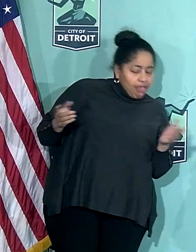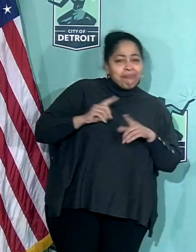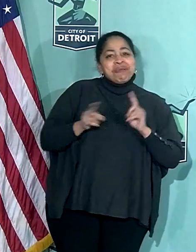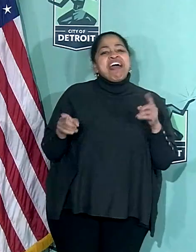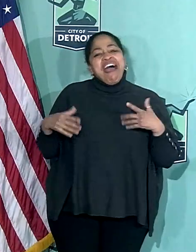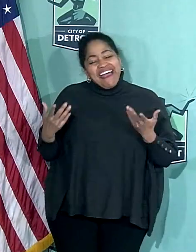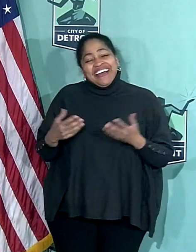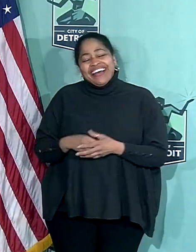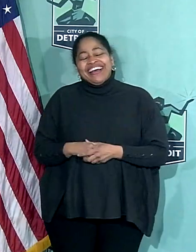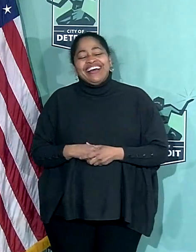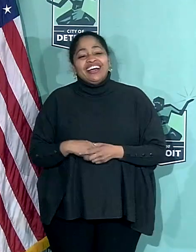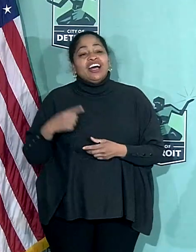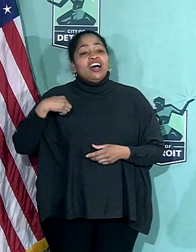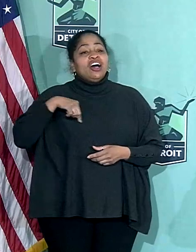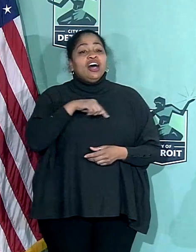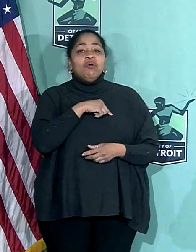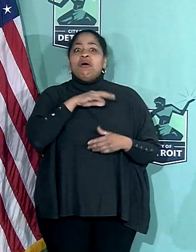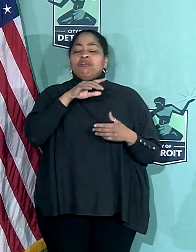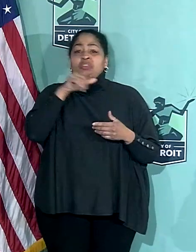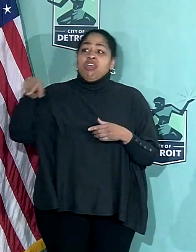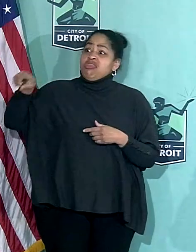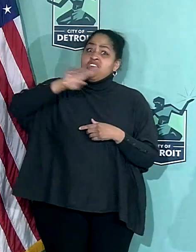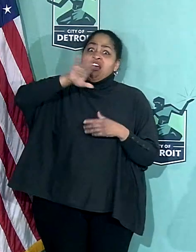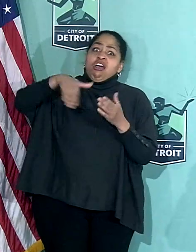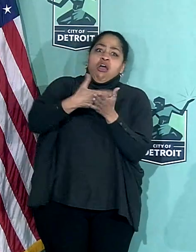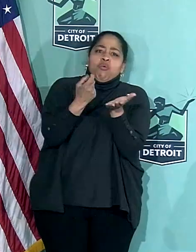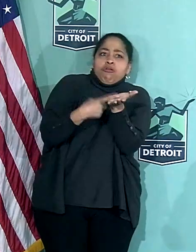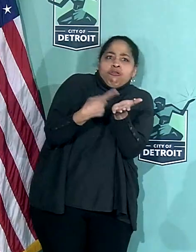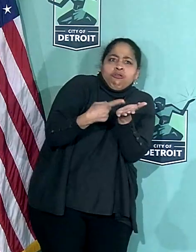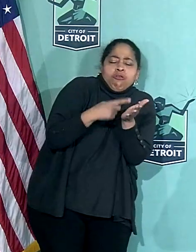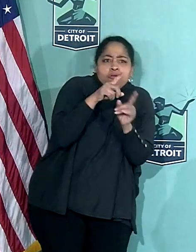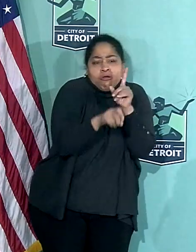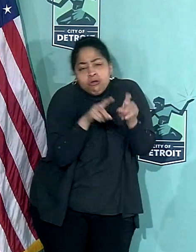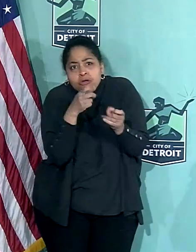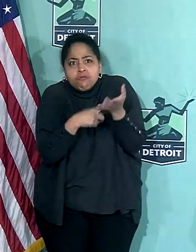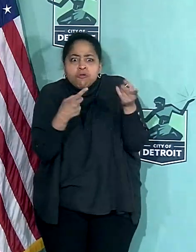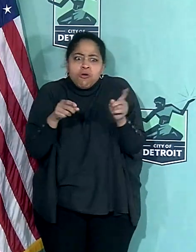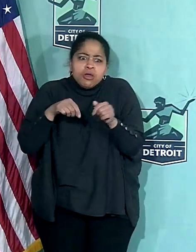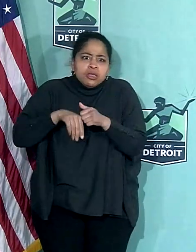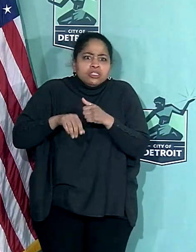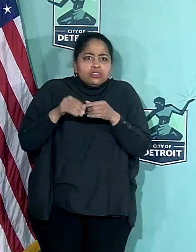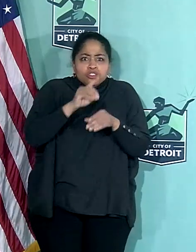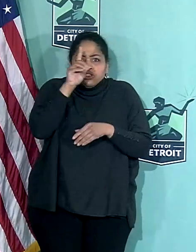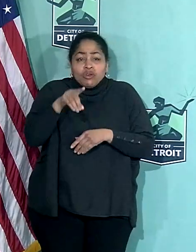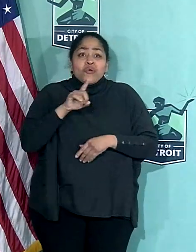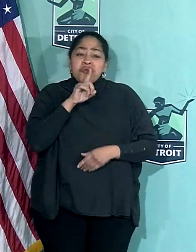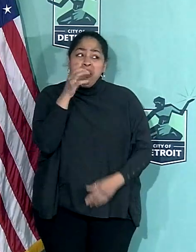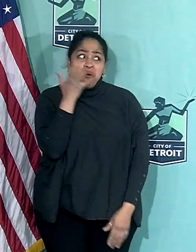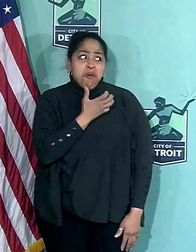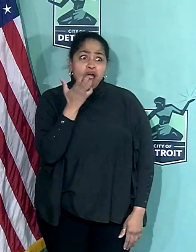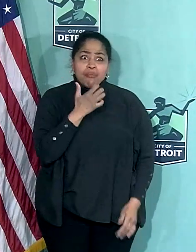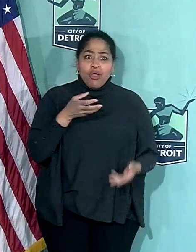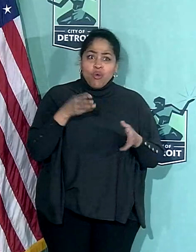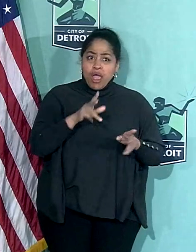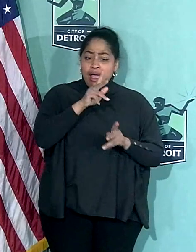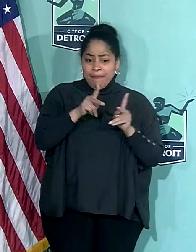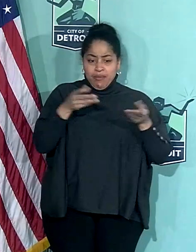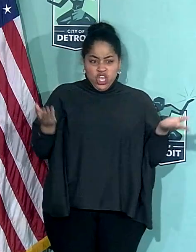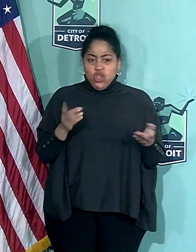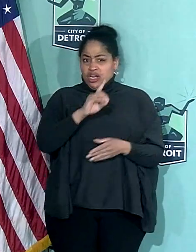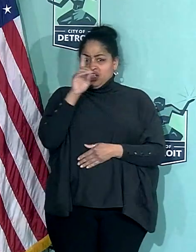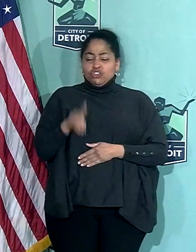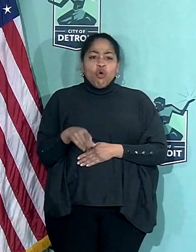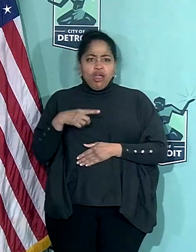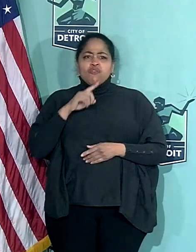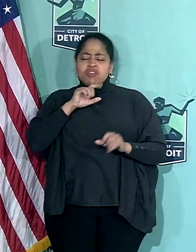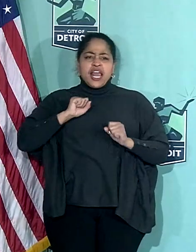but they all want to talk about what's happened in Detroit because it is really remarkable the way the people of the city have